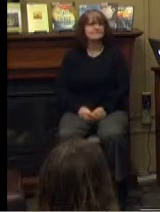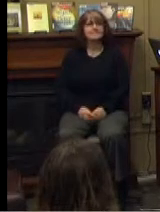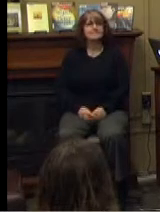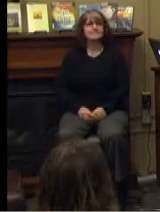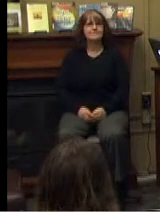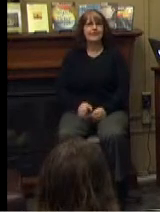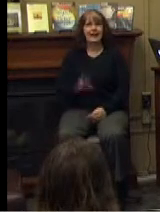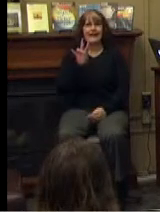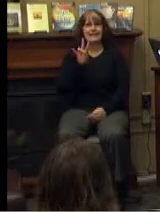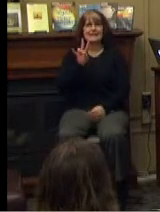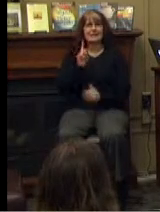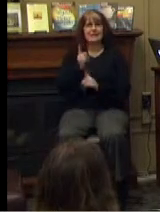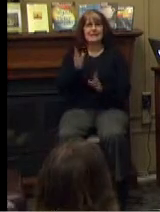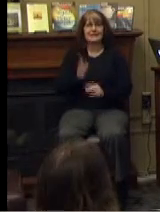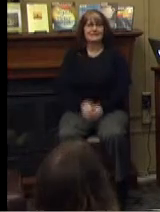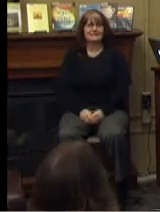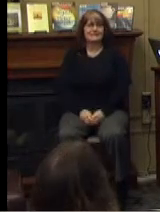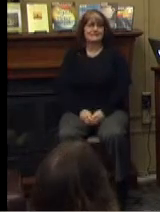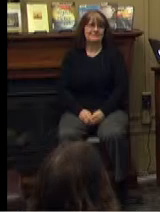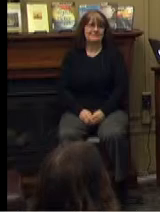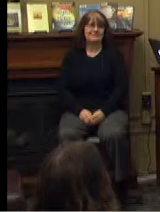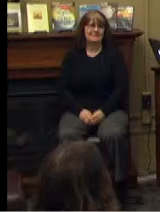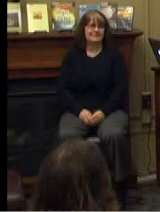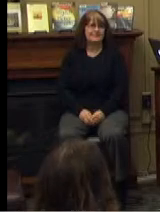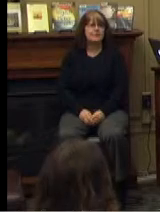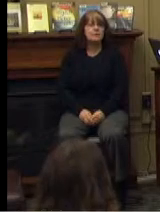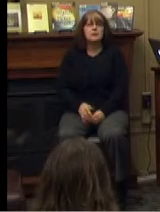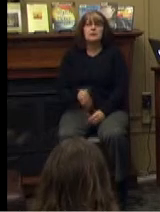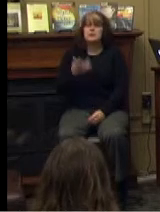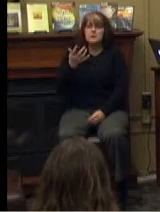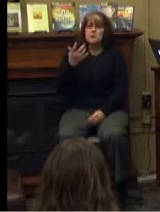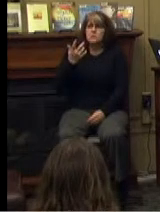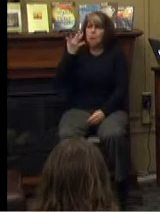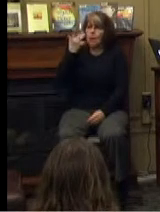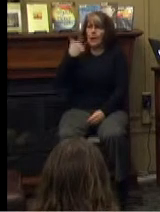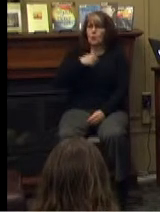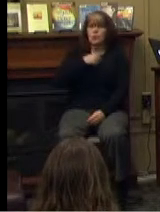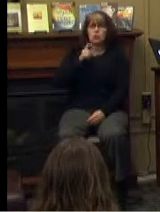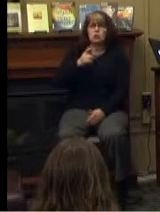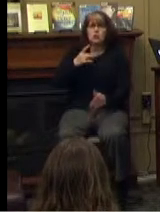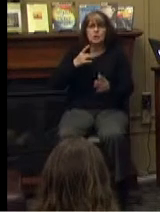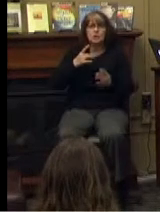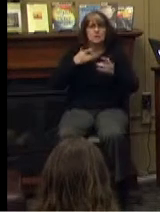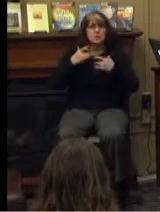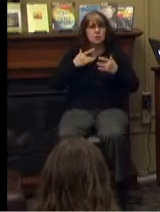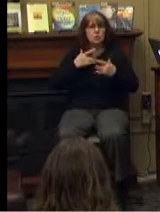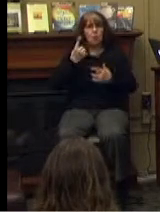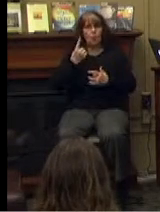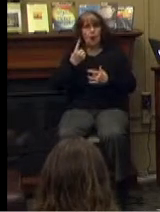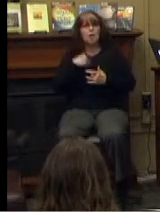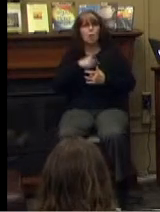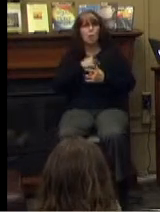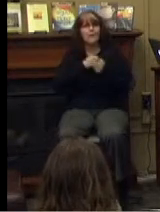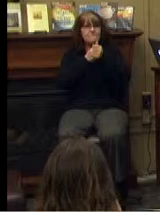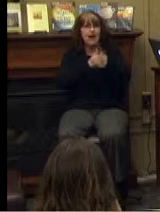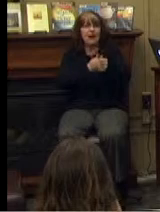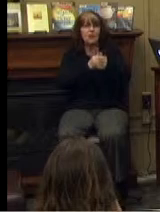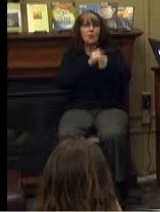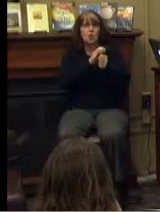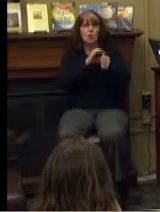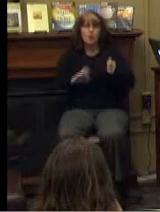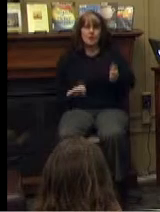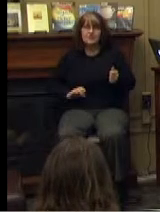I have 7 minutes. So why should we care? One, because we're Christ followers. And I don't